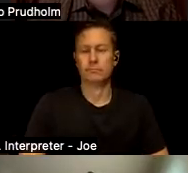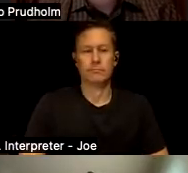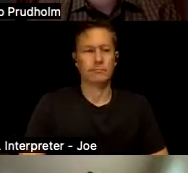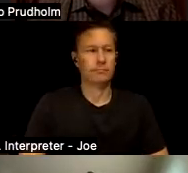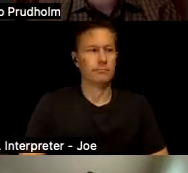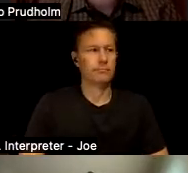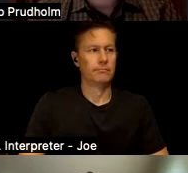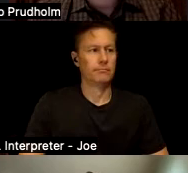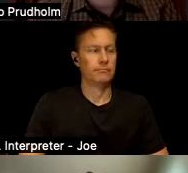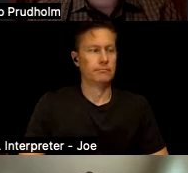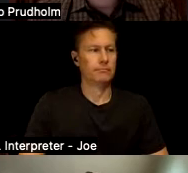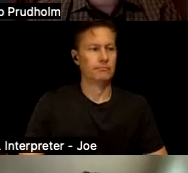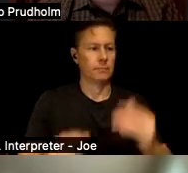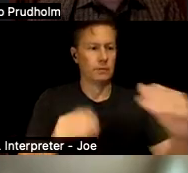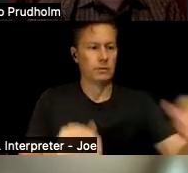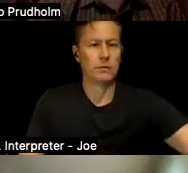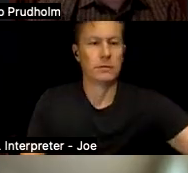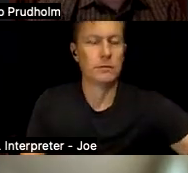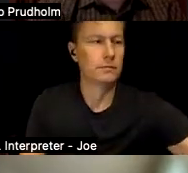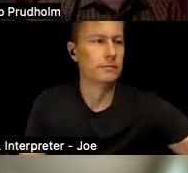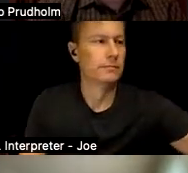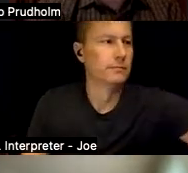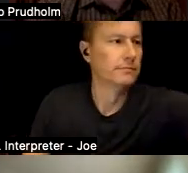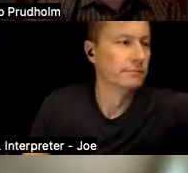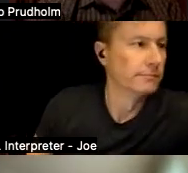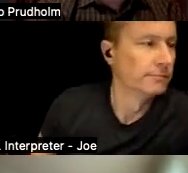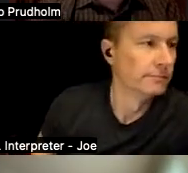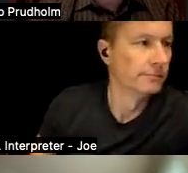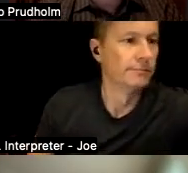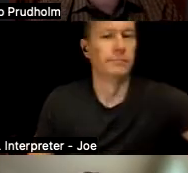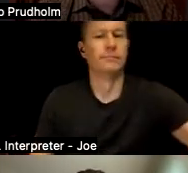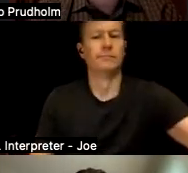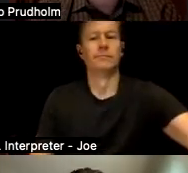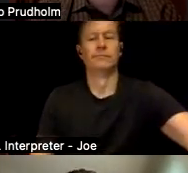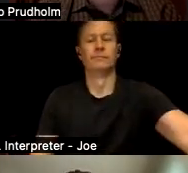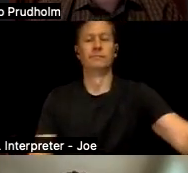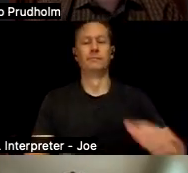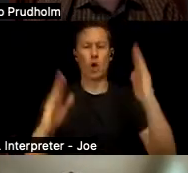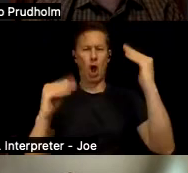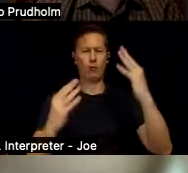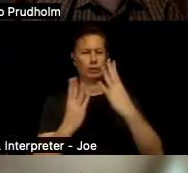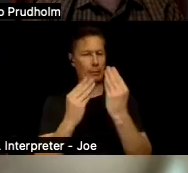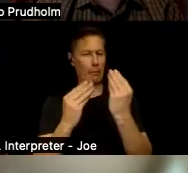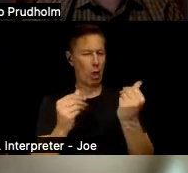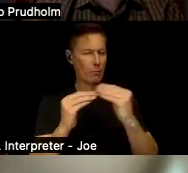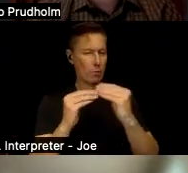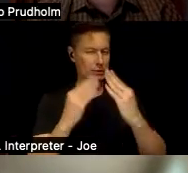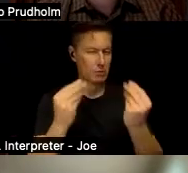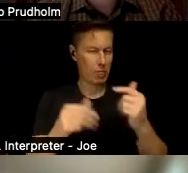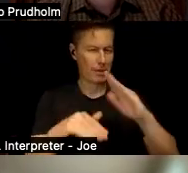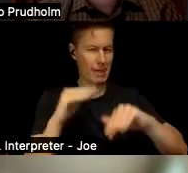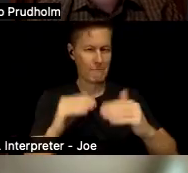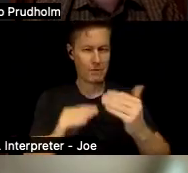Hopefully everything will go smoother than earlier as the connection is better. Sorry, yeah, let's see. Sue, and it's